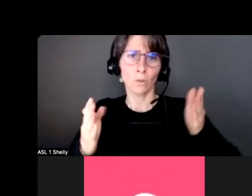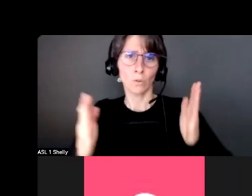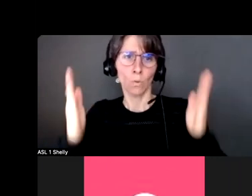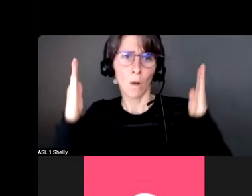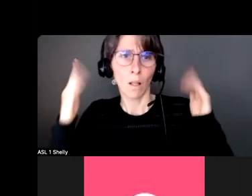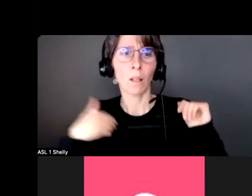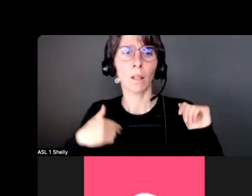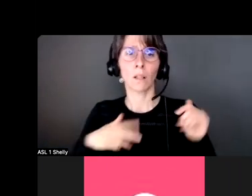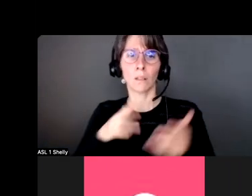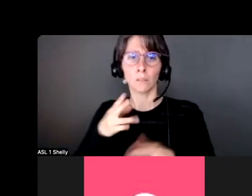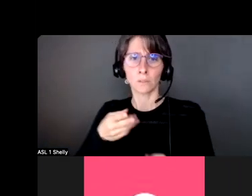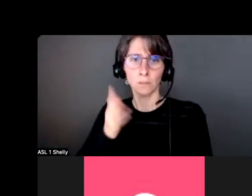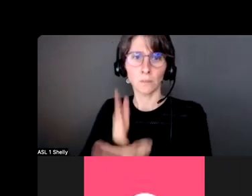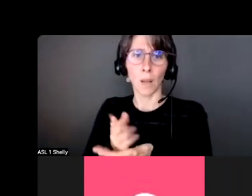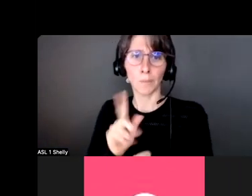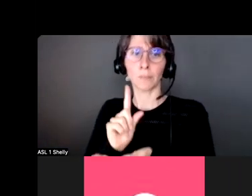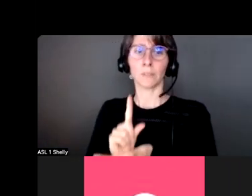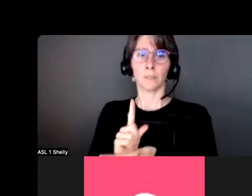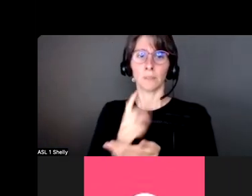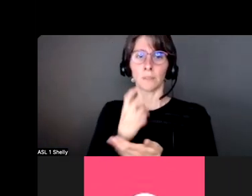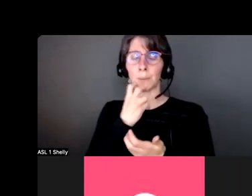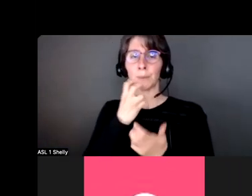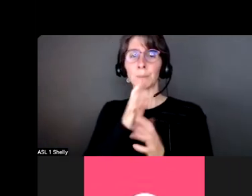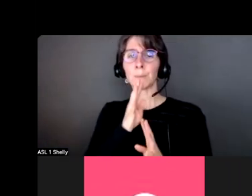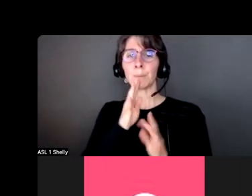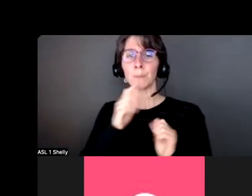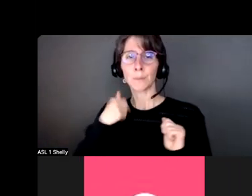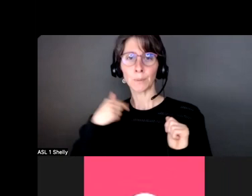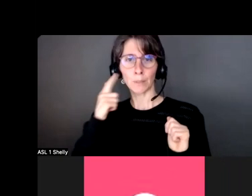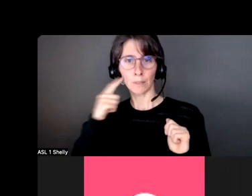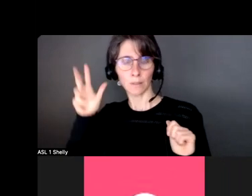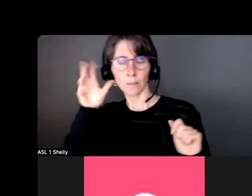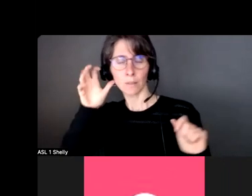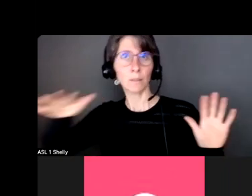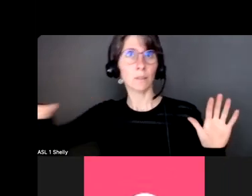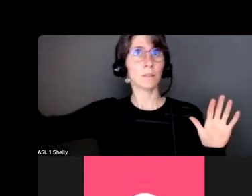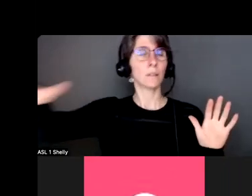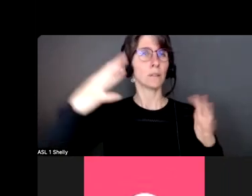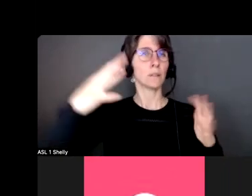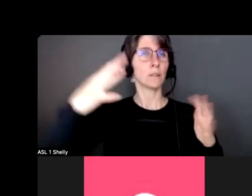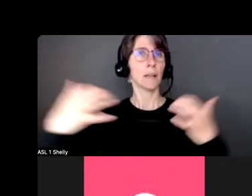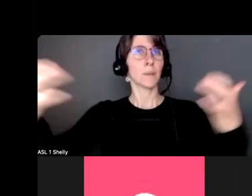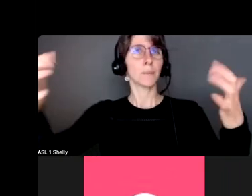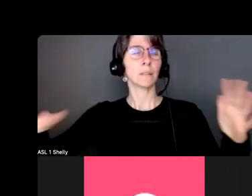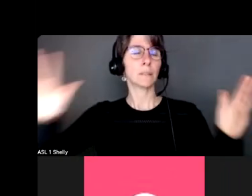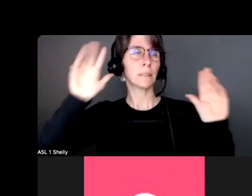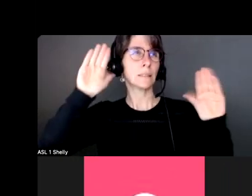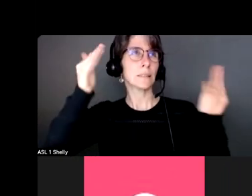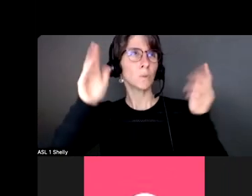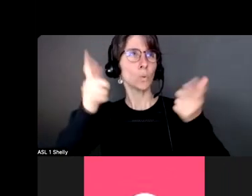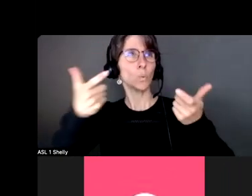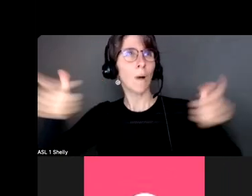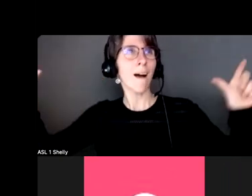whistle and gain the size of the empty cinema. It sounds wide and dark and